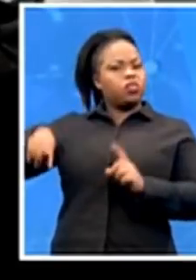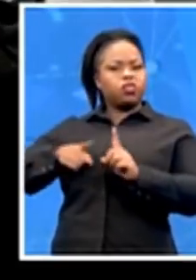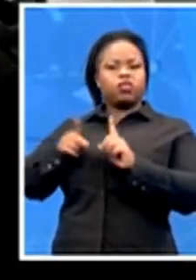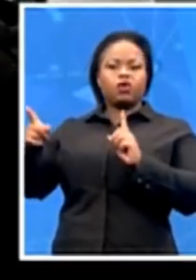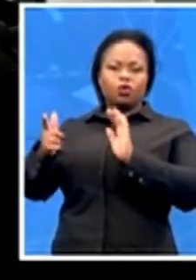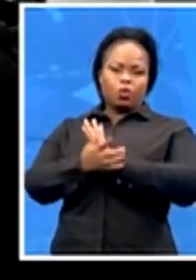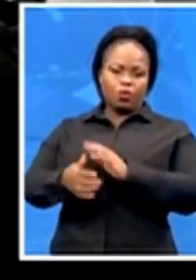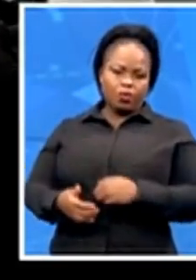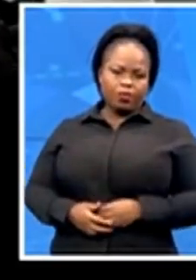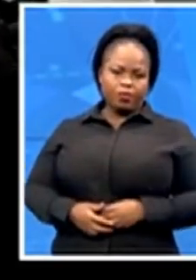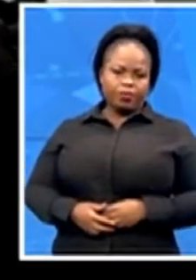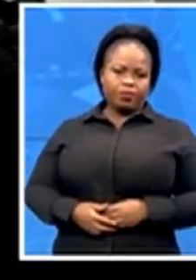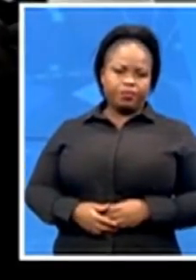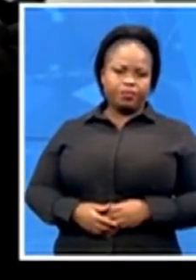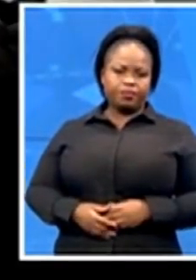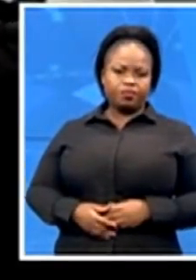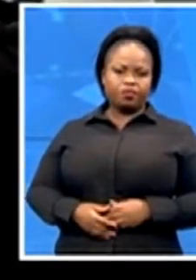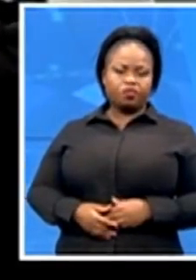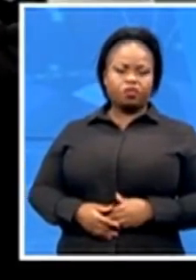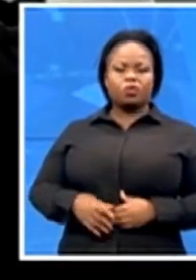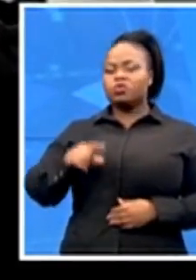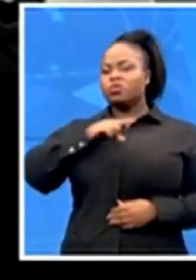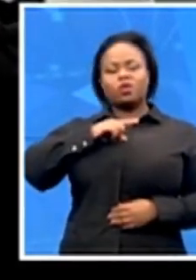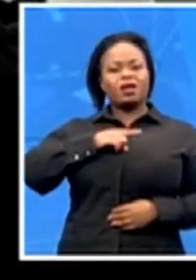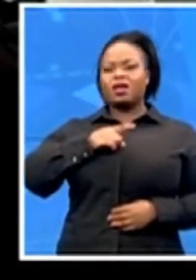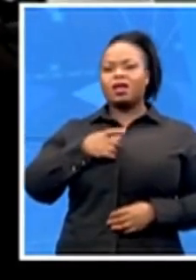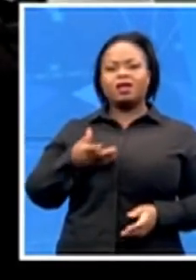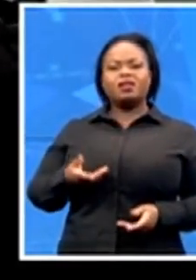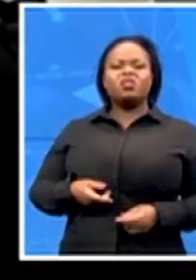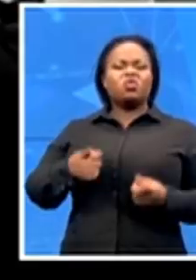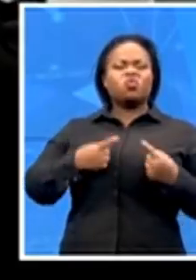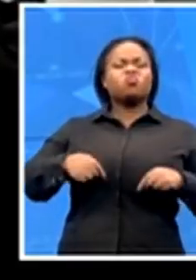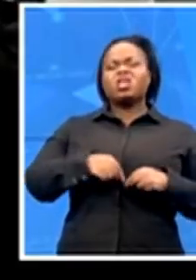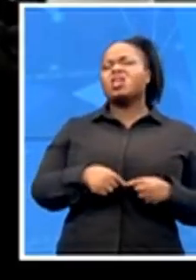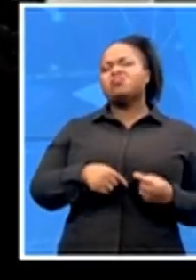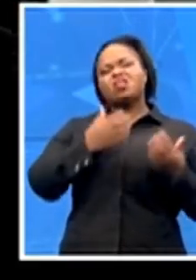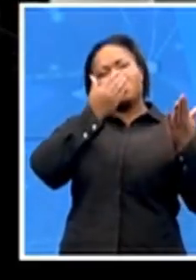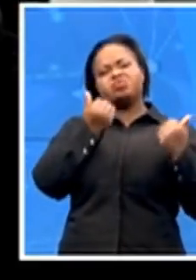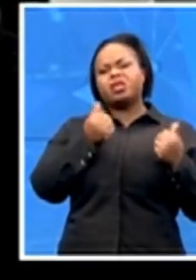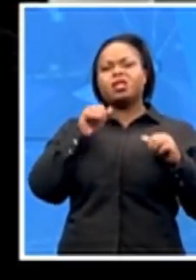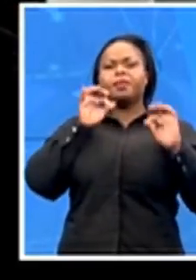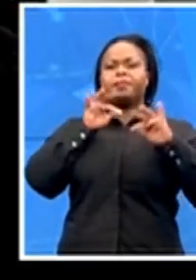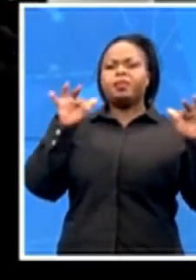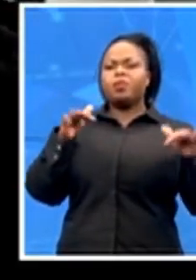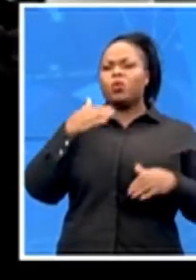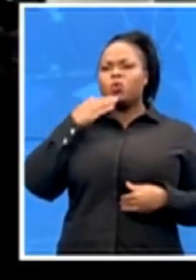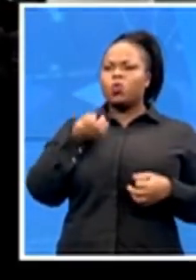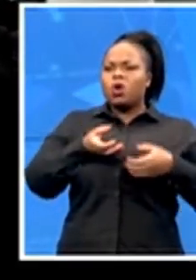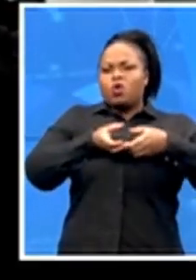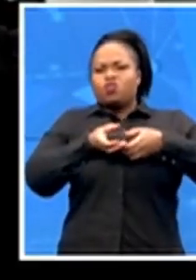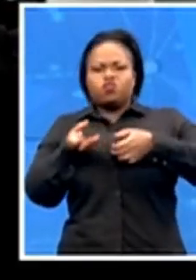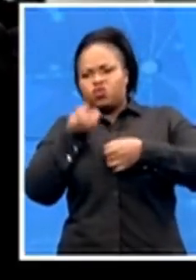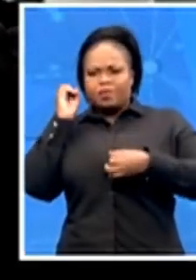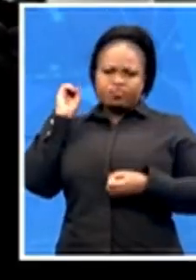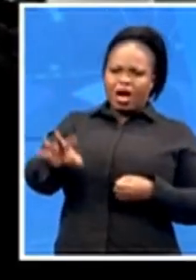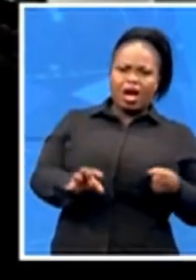kind of policing that all of us are used to, where police officers with tear gases and rubber bullets, and